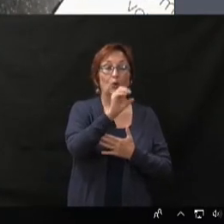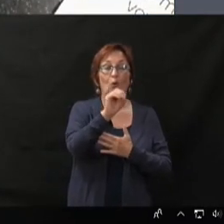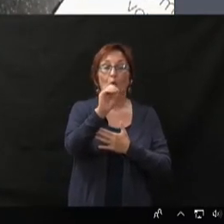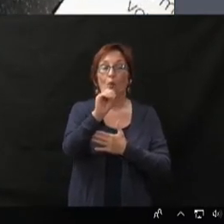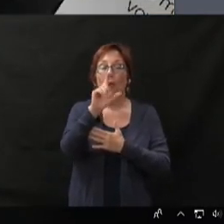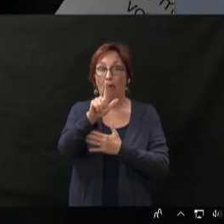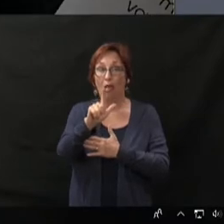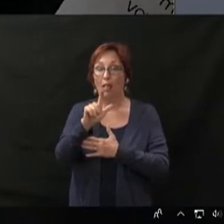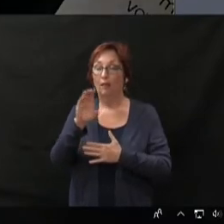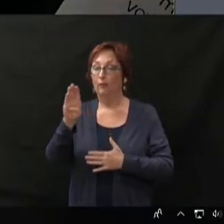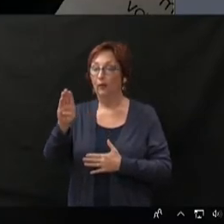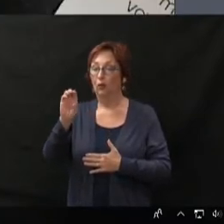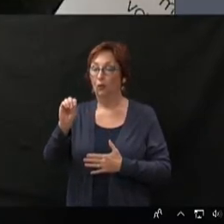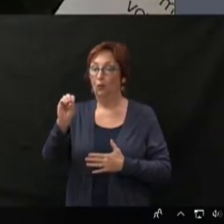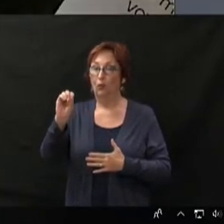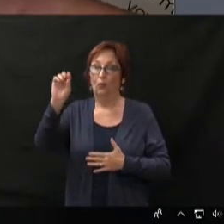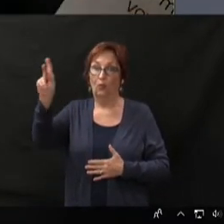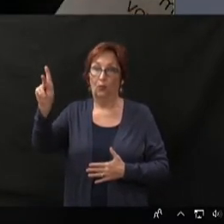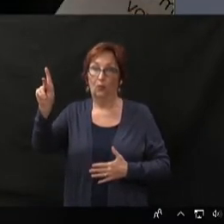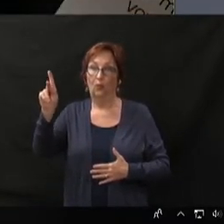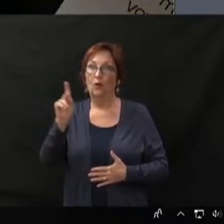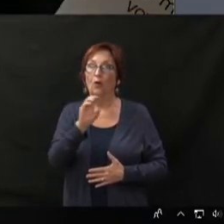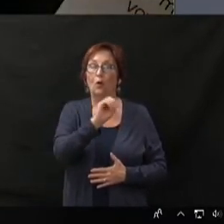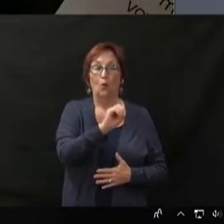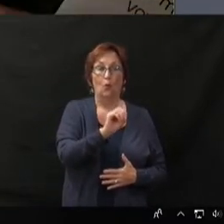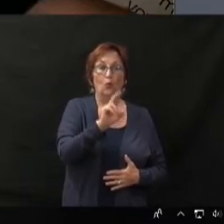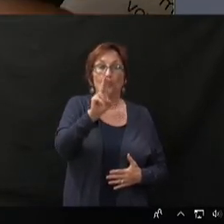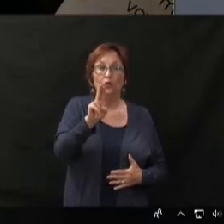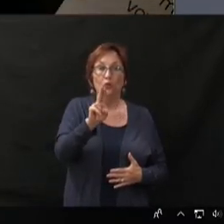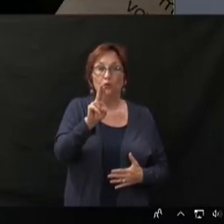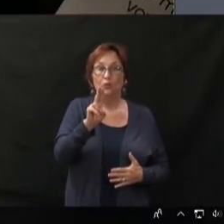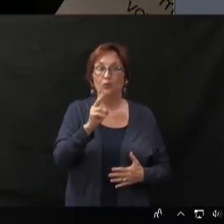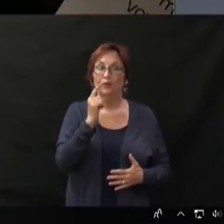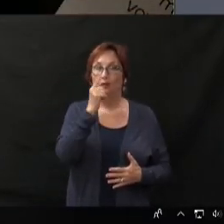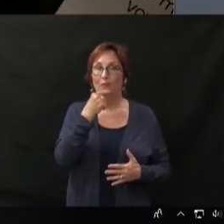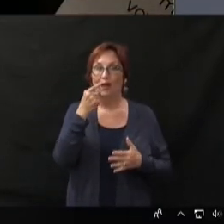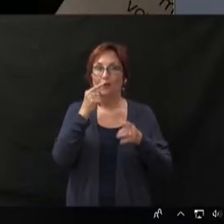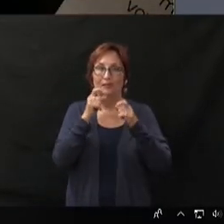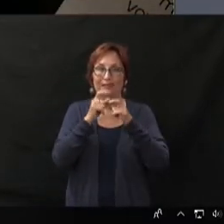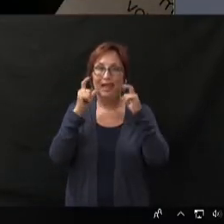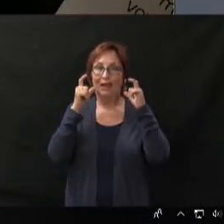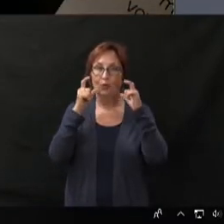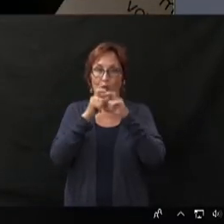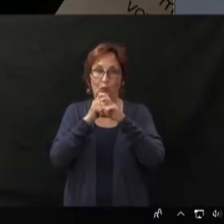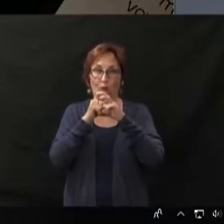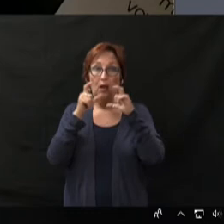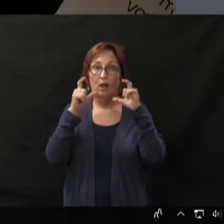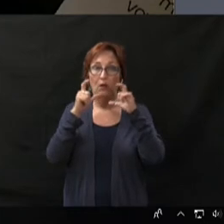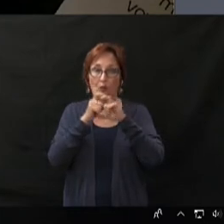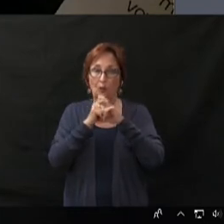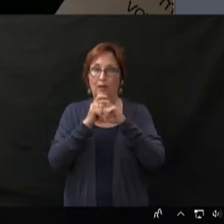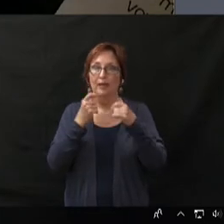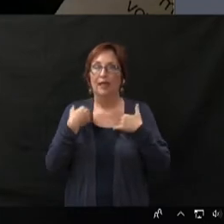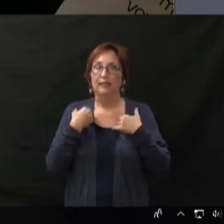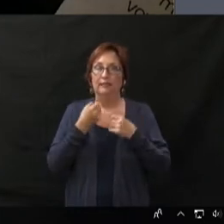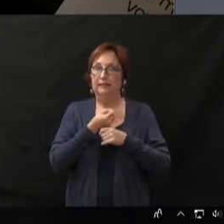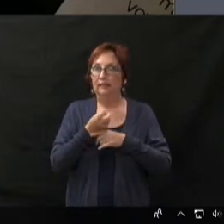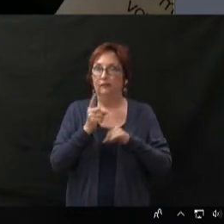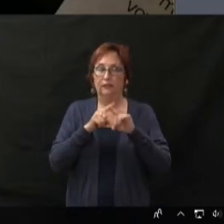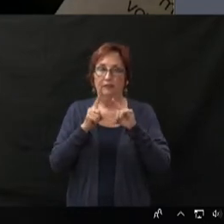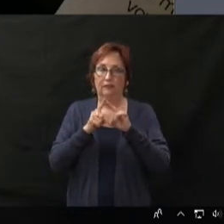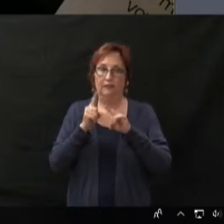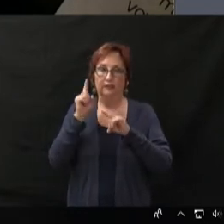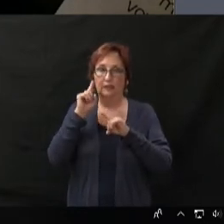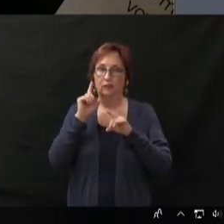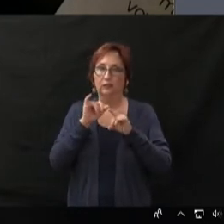OU is a diphthong because your mouth is sliding. It has several different sounds, but the one that we teach the kids early